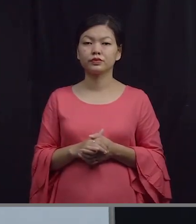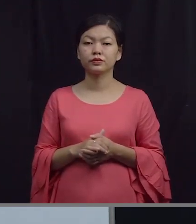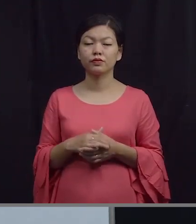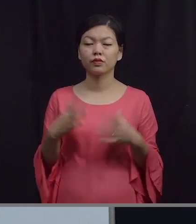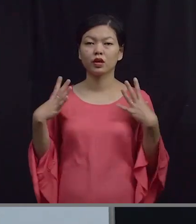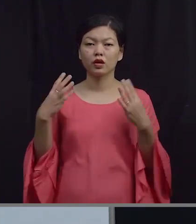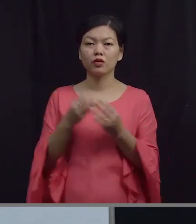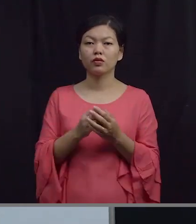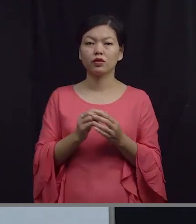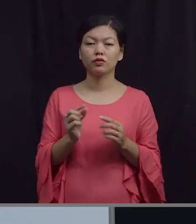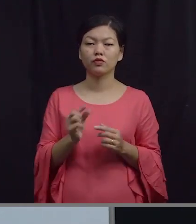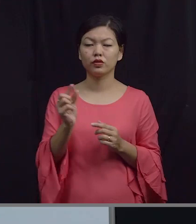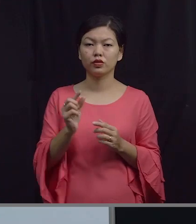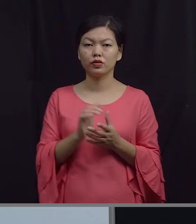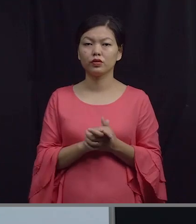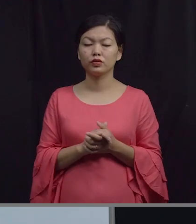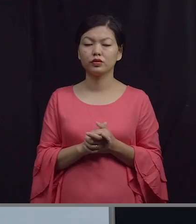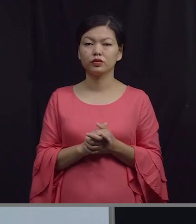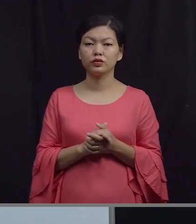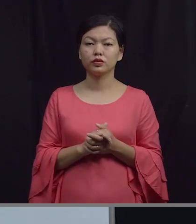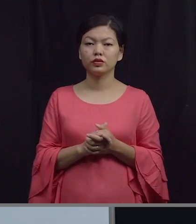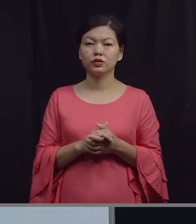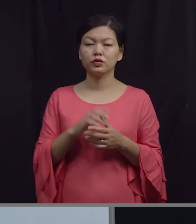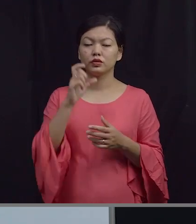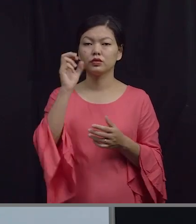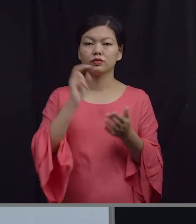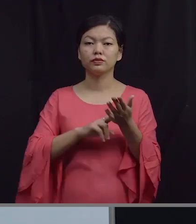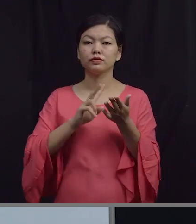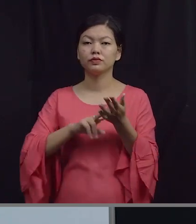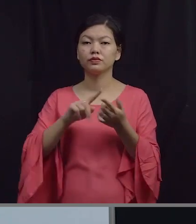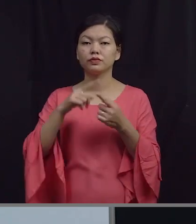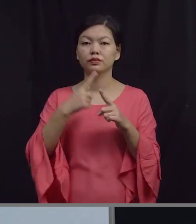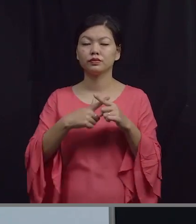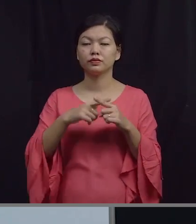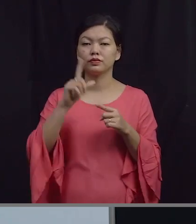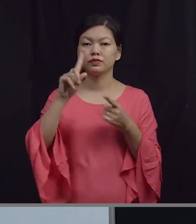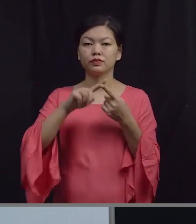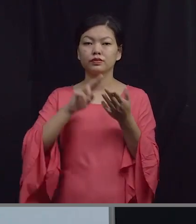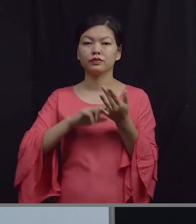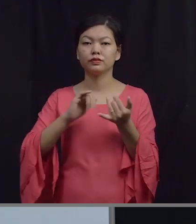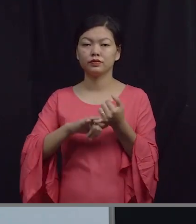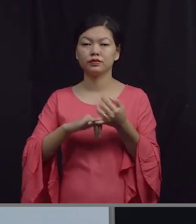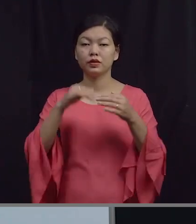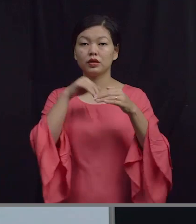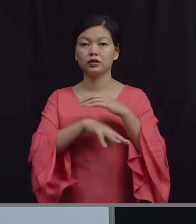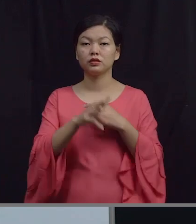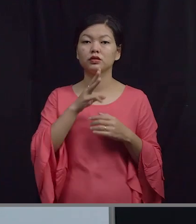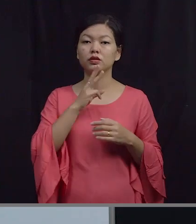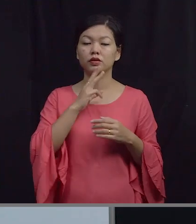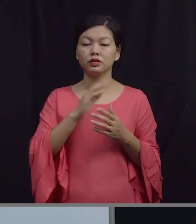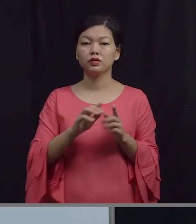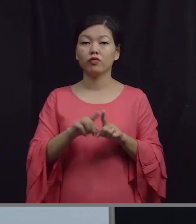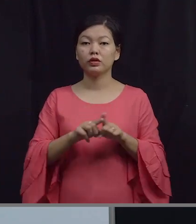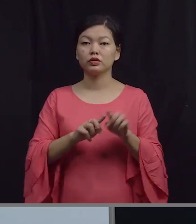placed, means we have immersed the whole convex lens under the water, okay, in